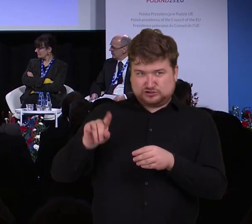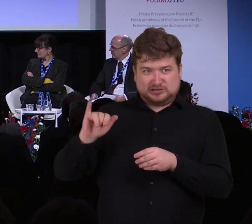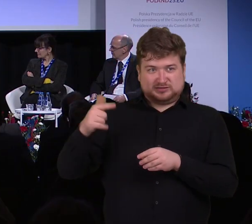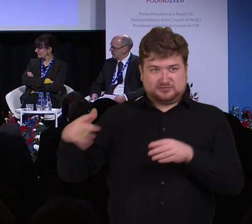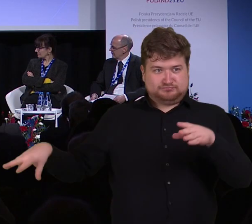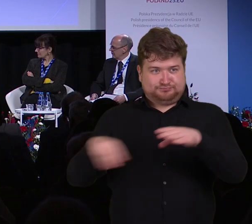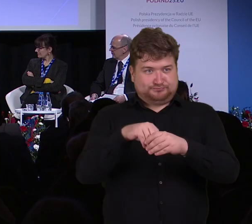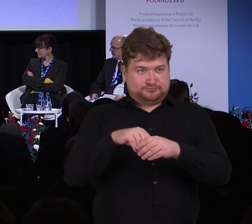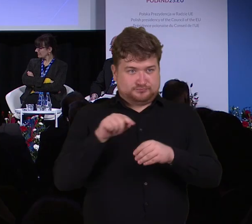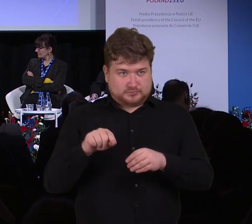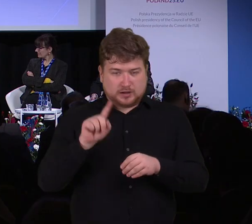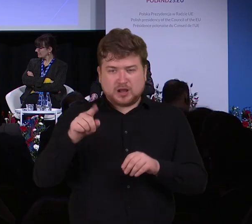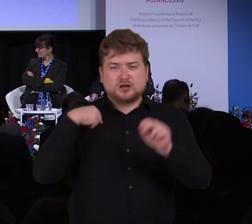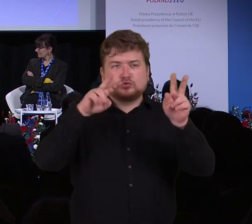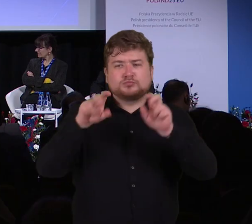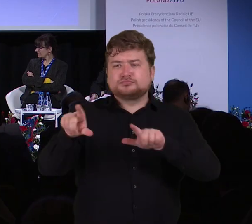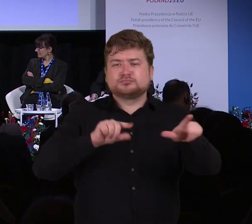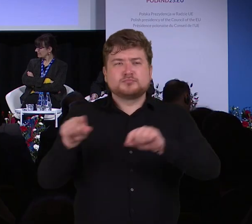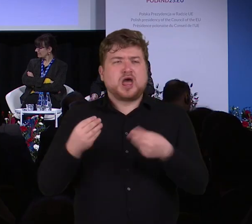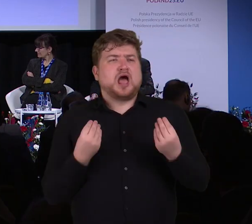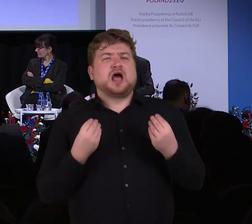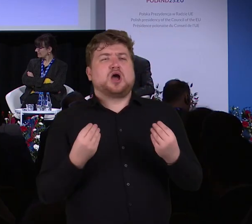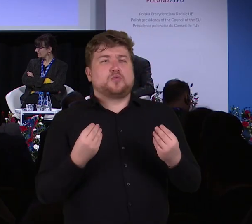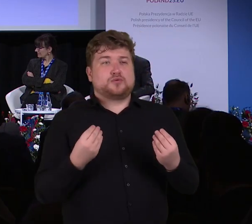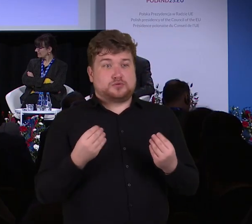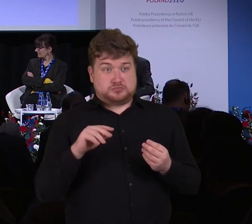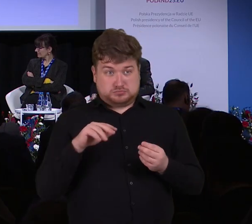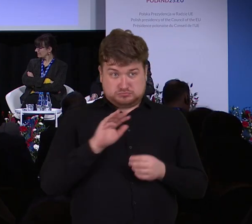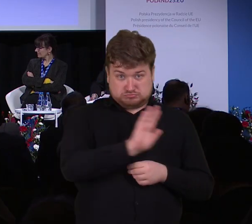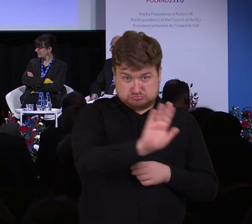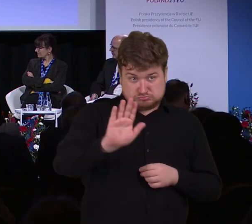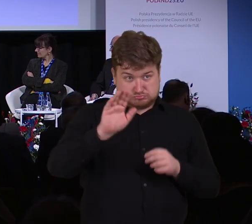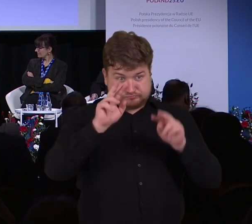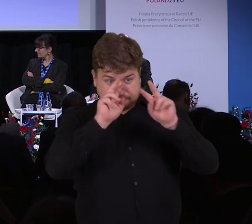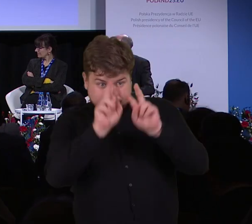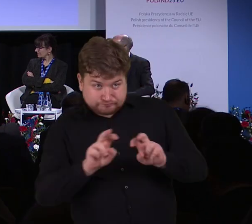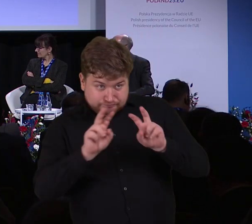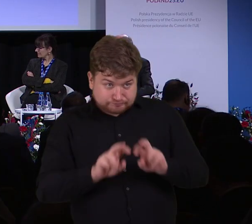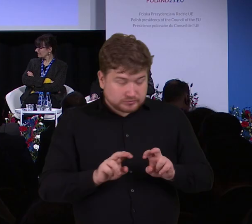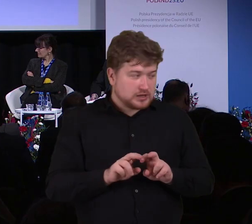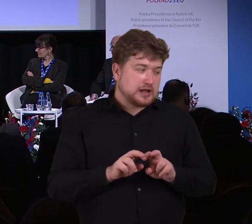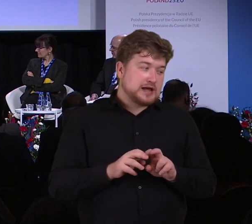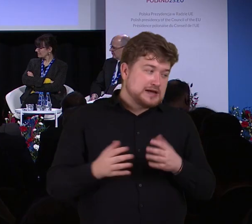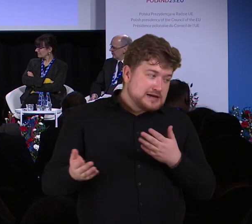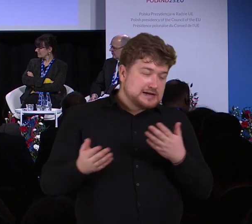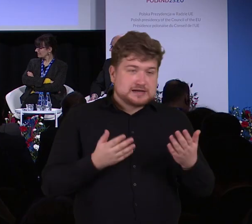your analysis? It depends. One of them in the central region of Portugal is